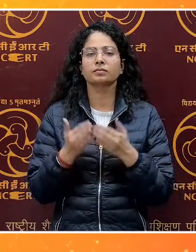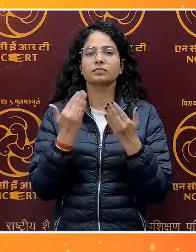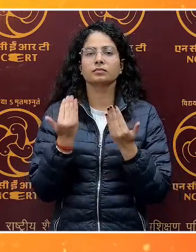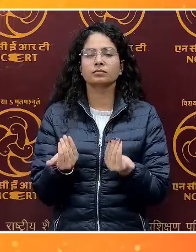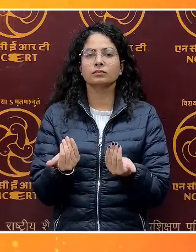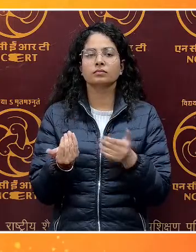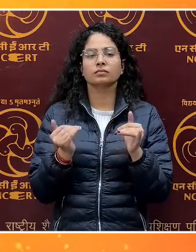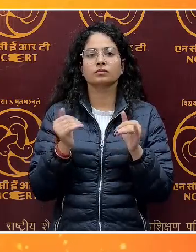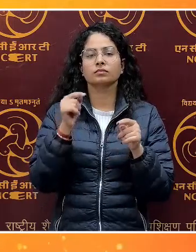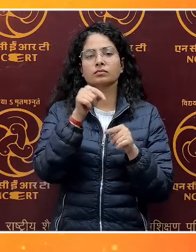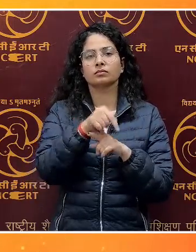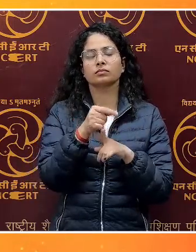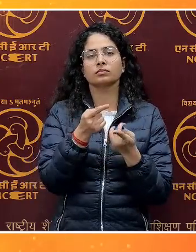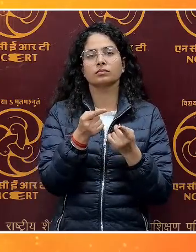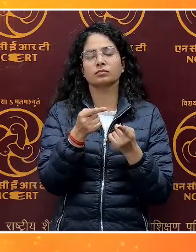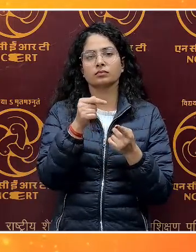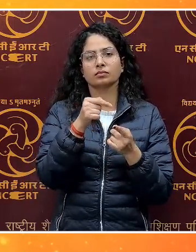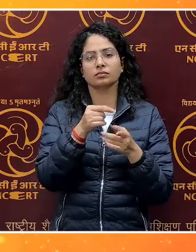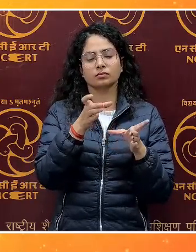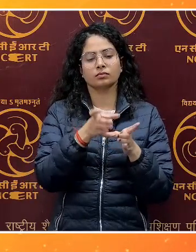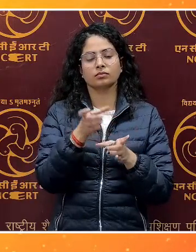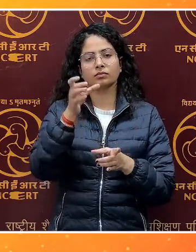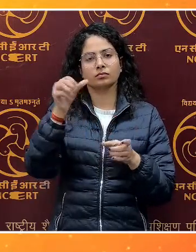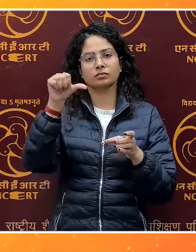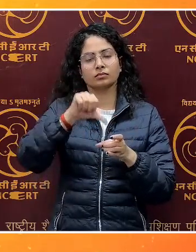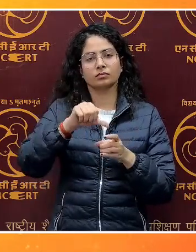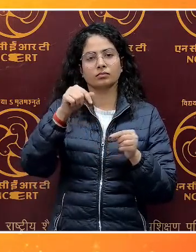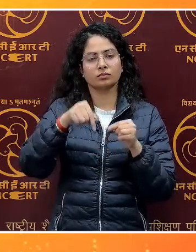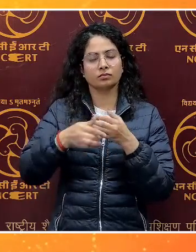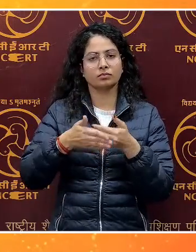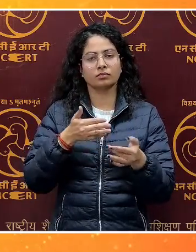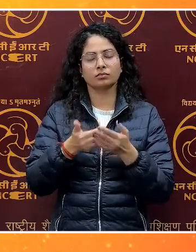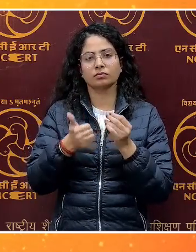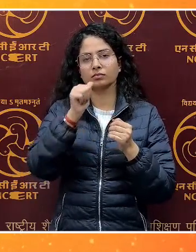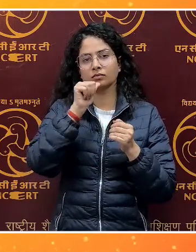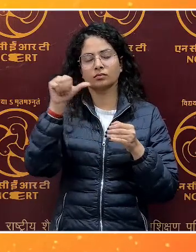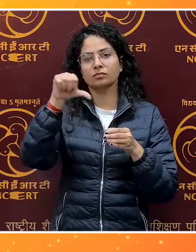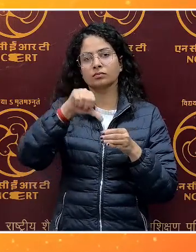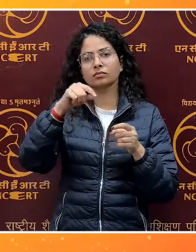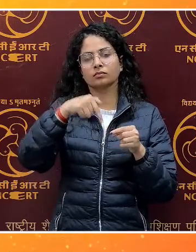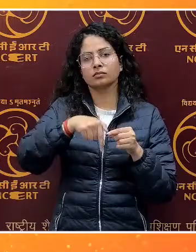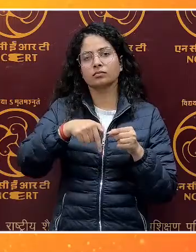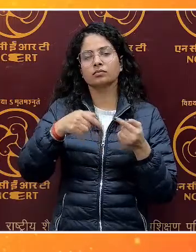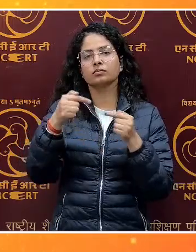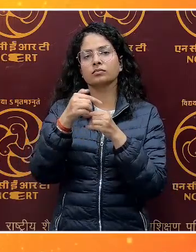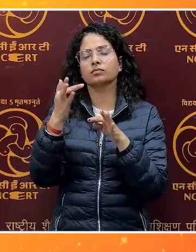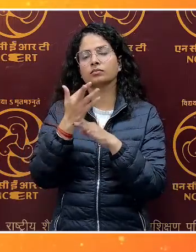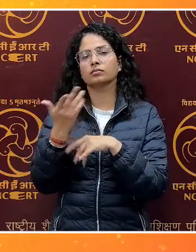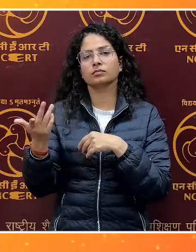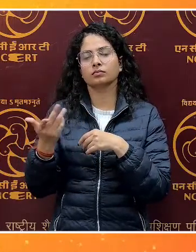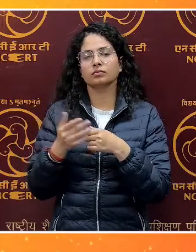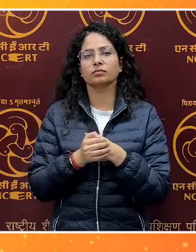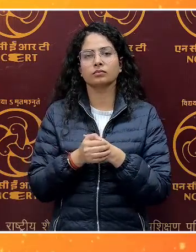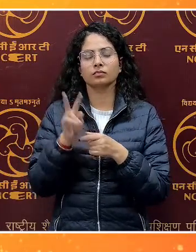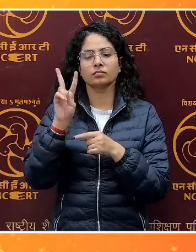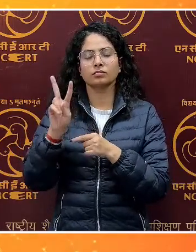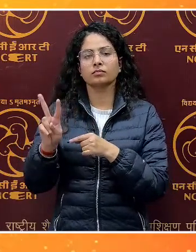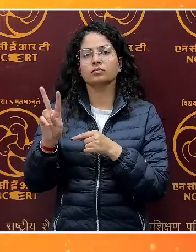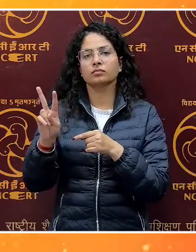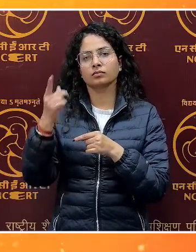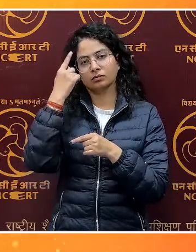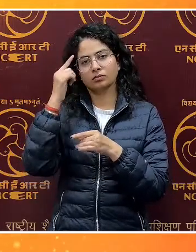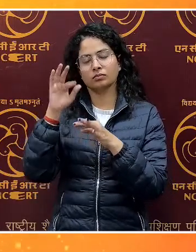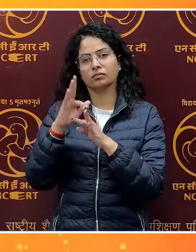since lead shots are dropped into the vessel, so the water which flows out from the vessel is equal to the volume of the